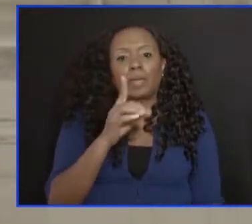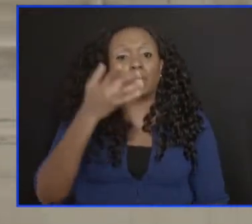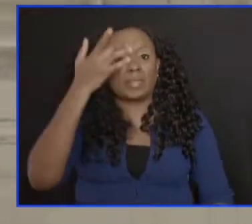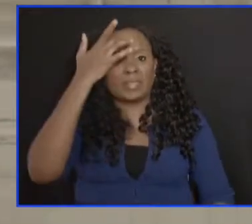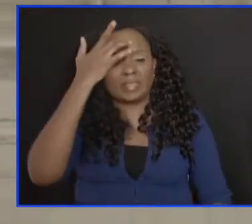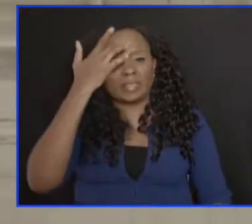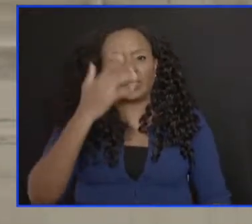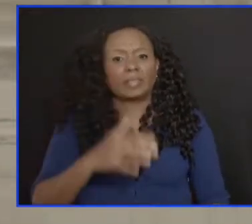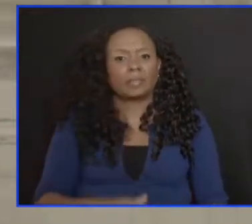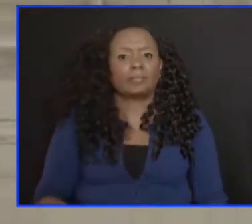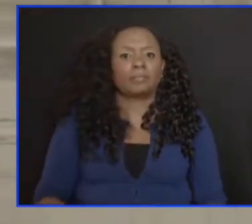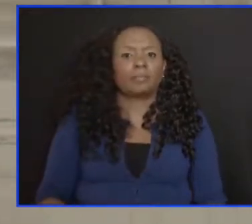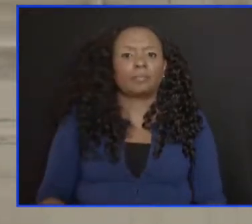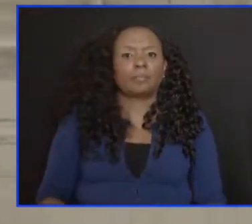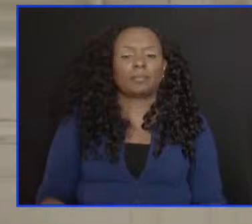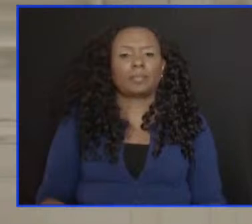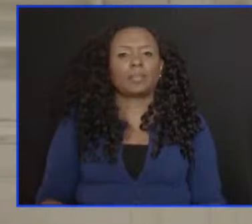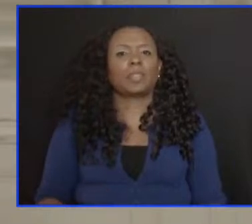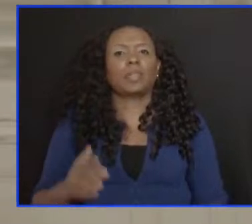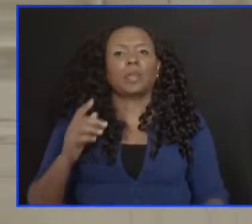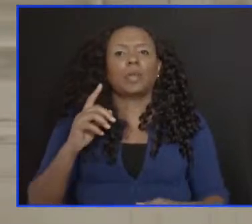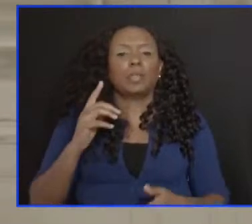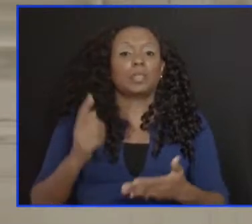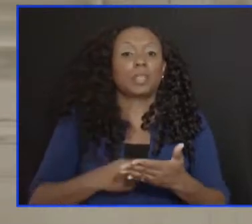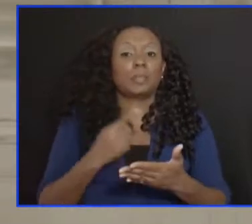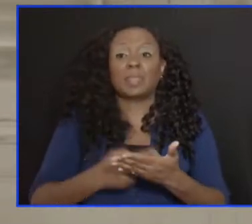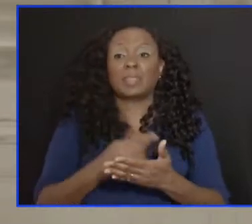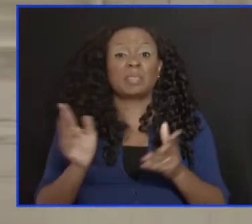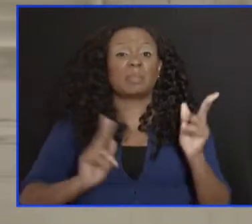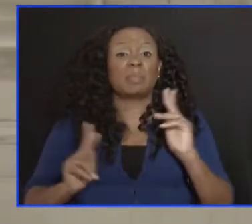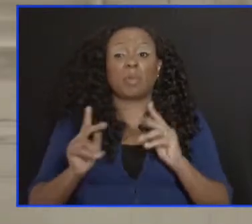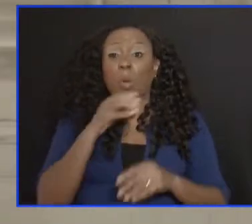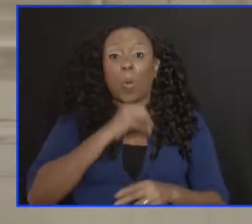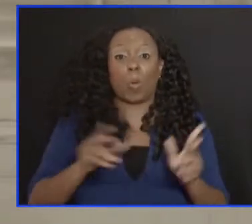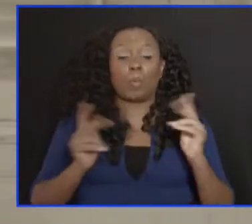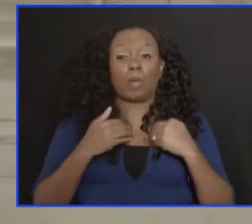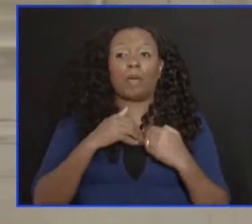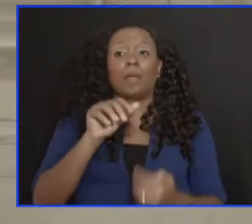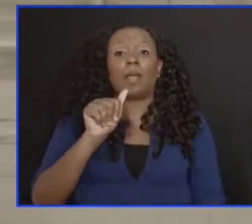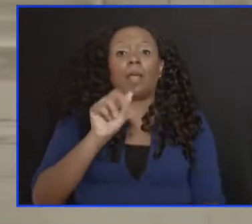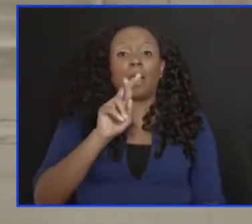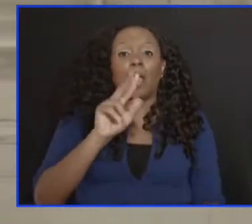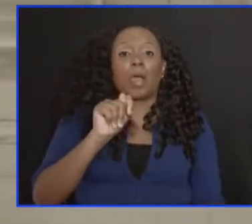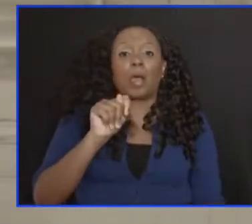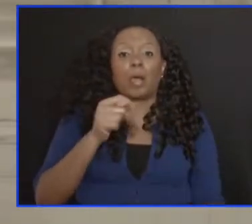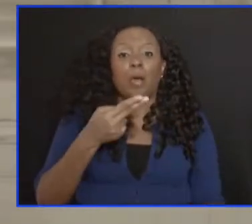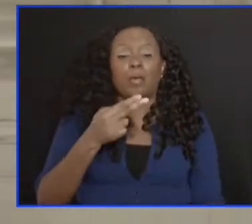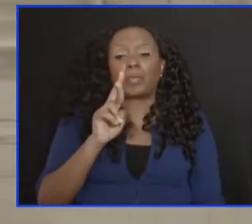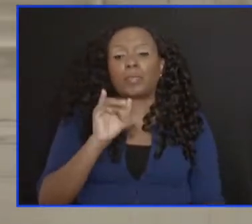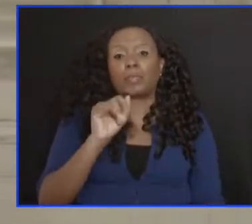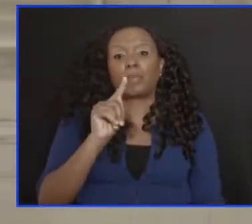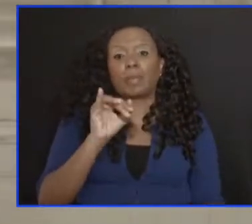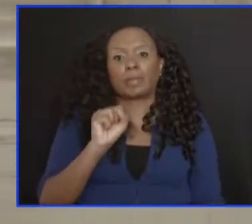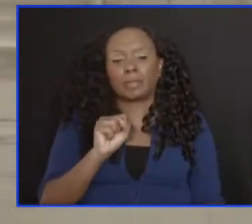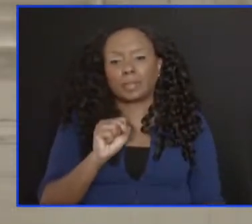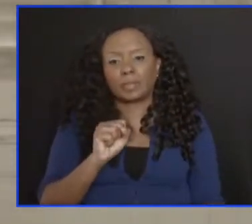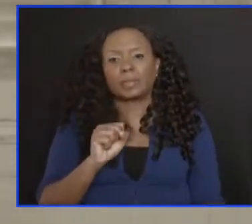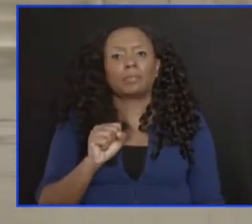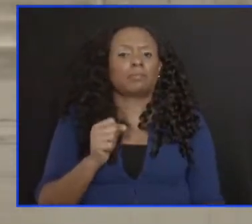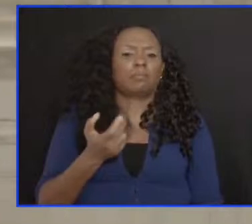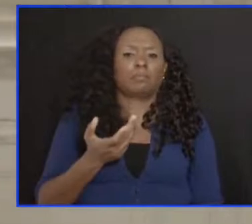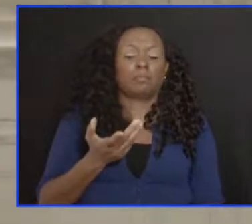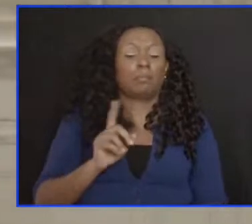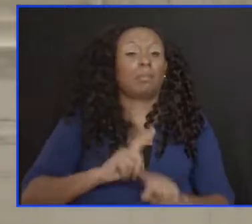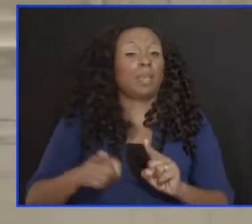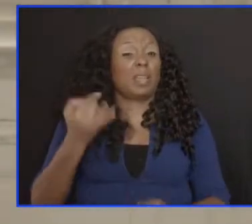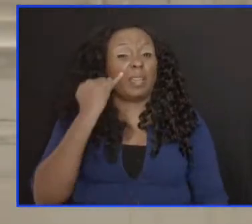One of the common things we see is a lot of joint pain, and they have arthritis. So you might just think it's putting out the arthritis. But if you're not sure, go back to what I keep saying